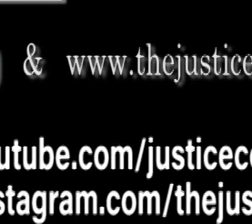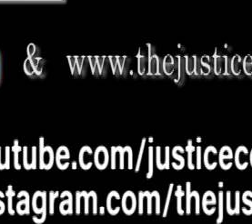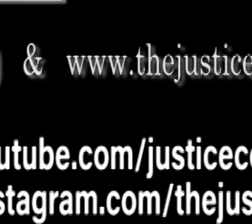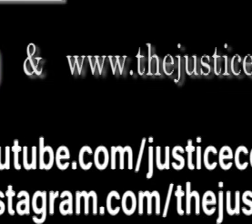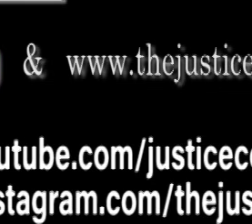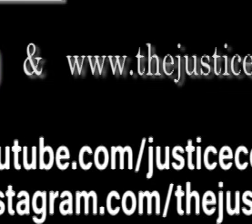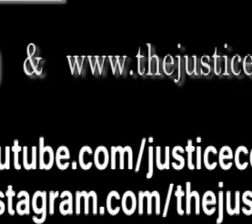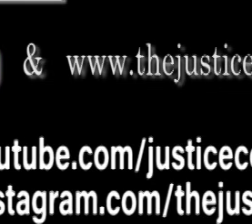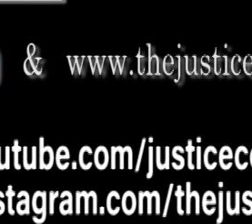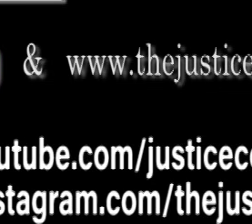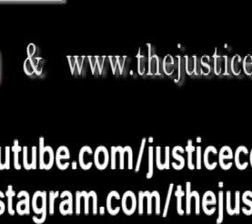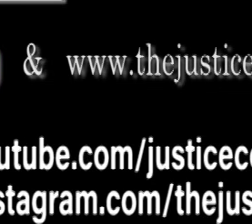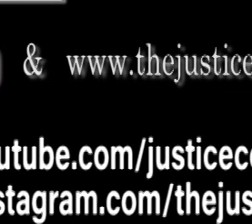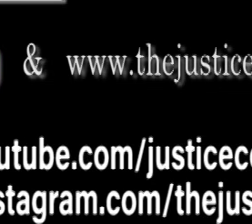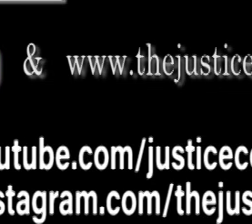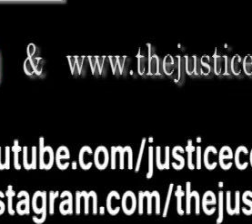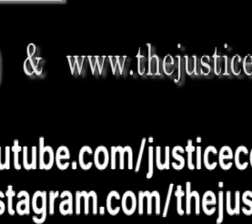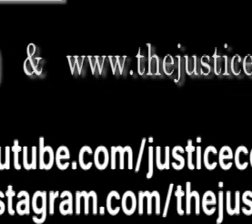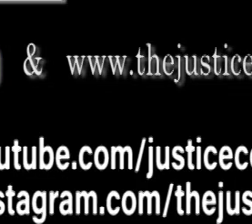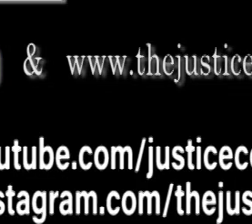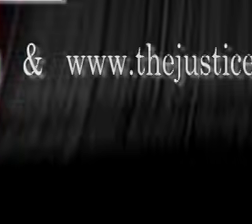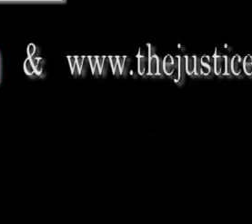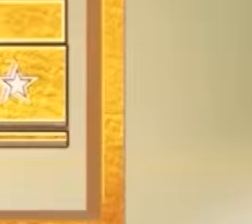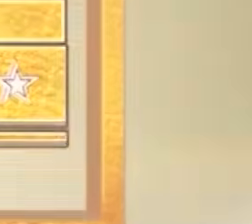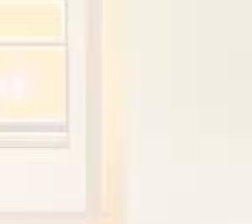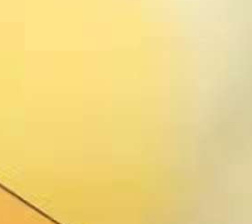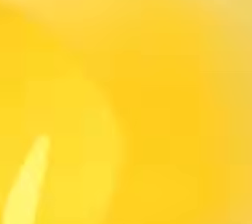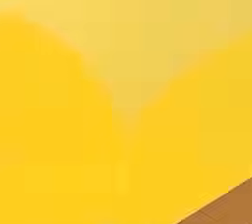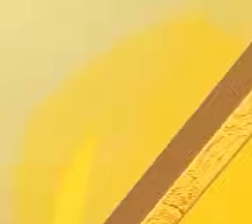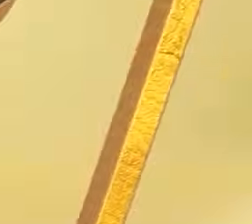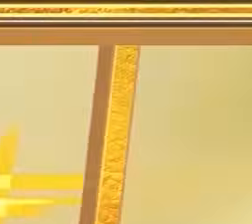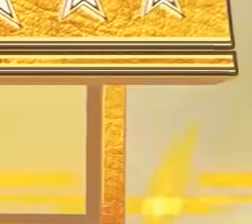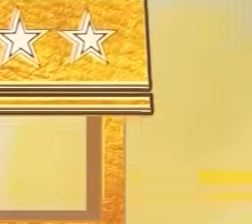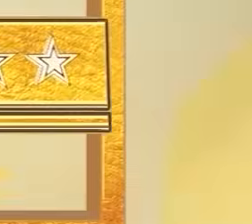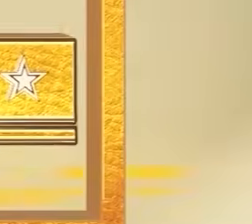binding. This is the Justice Court.